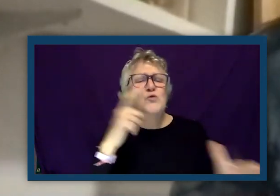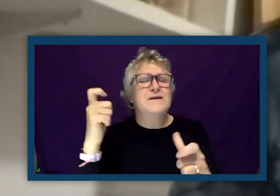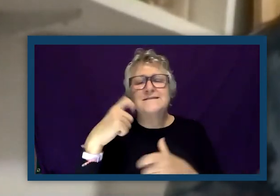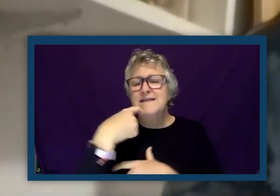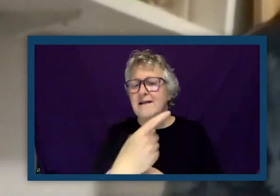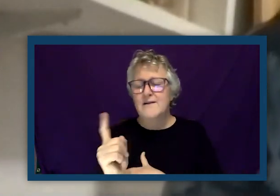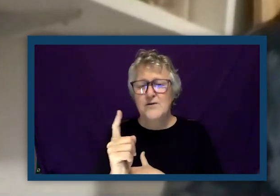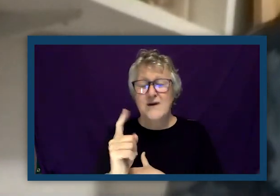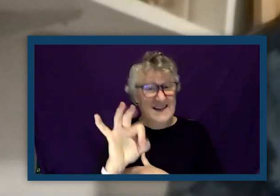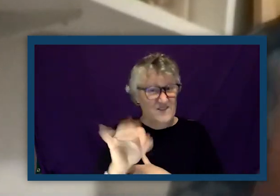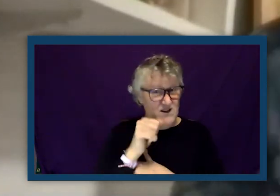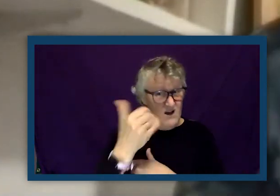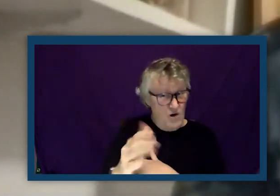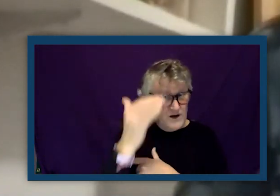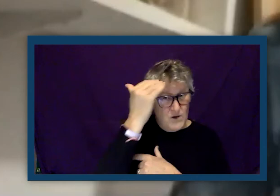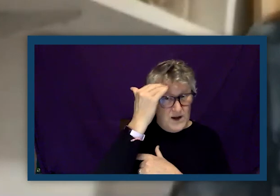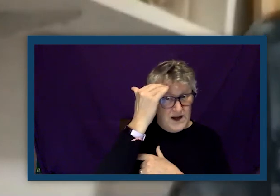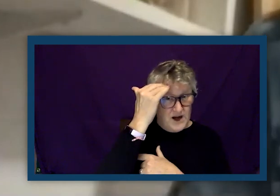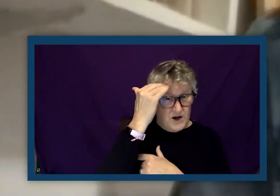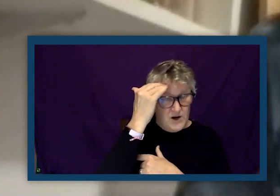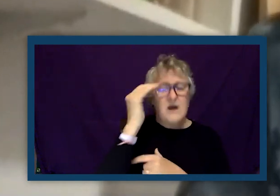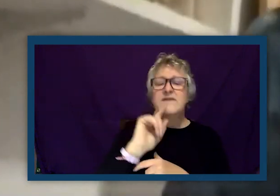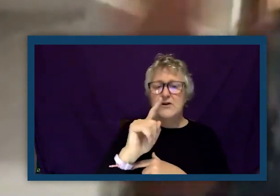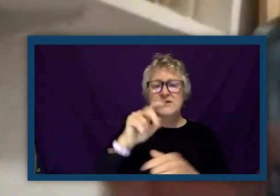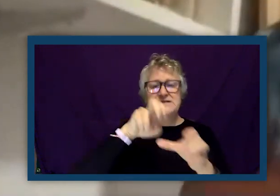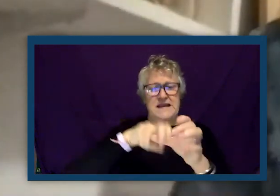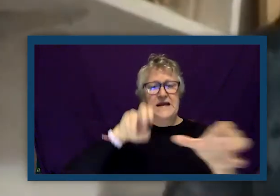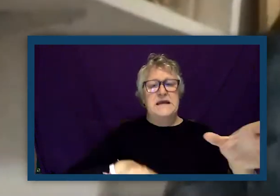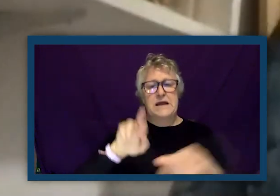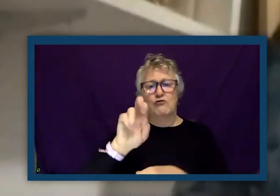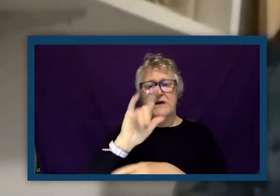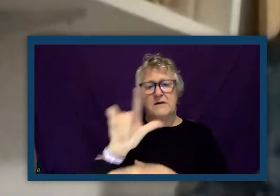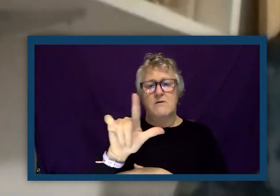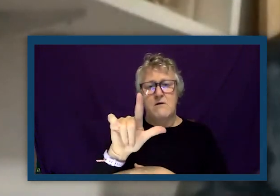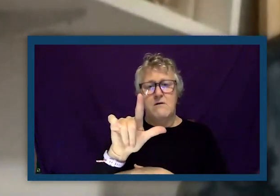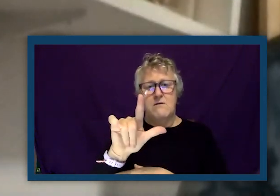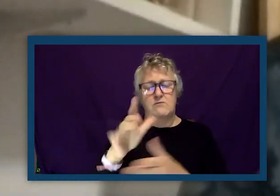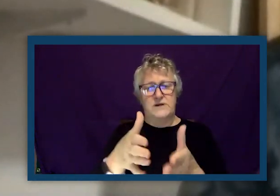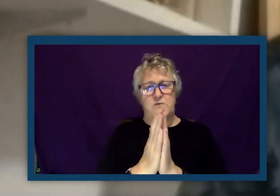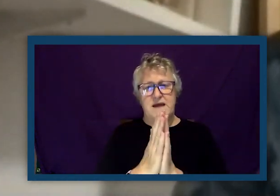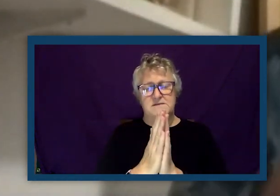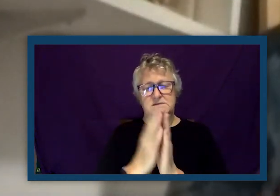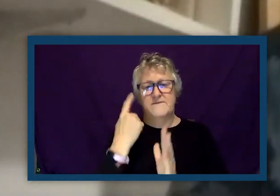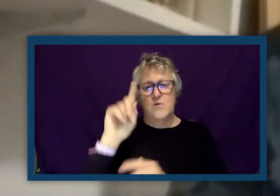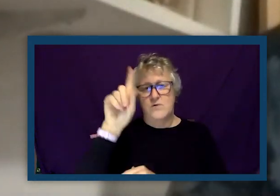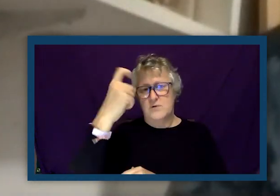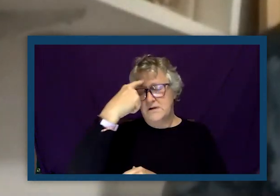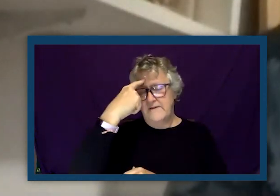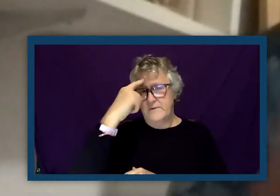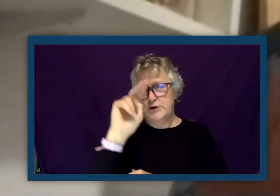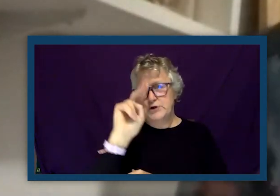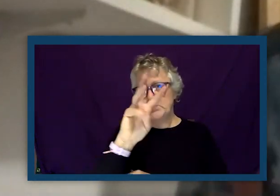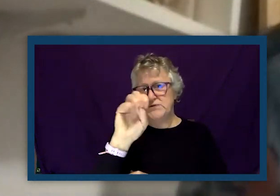is a recall against Governor Newsom that is happening. We are in the process right now of kind of some of